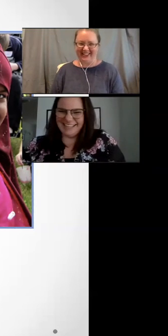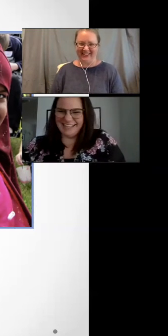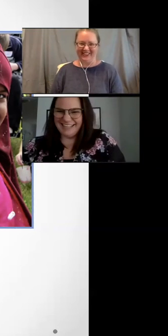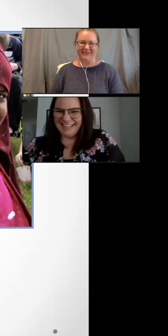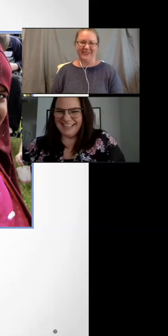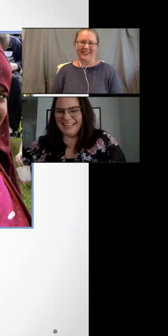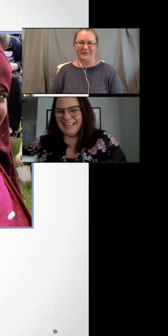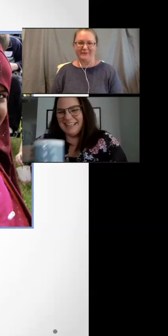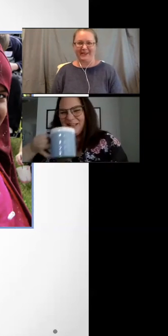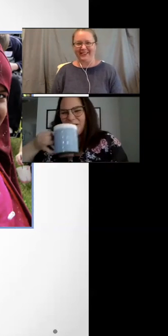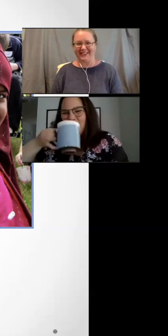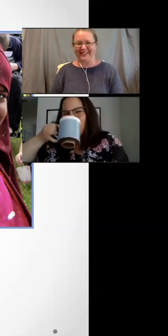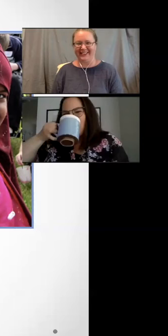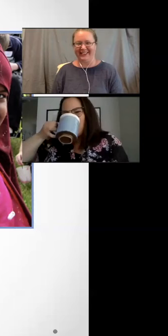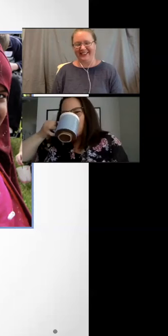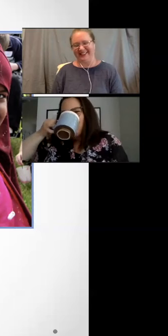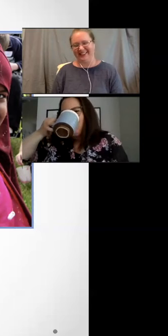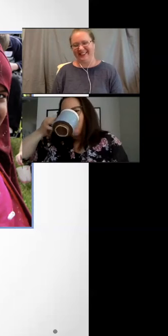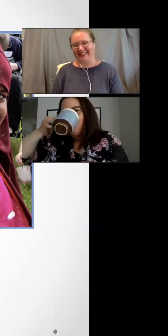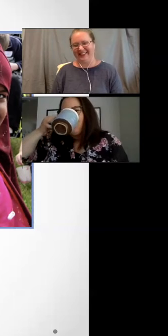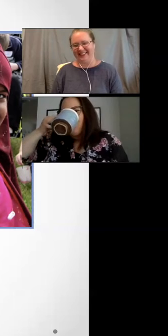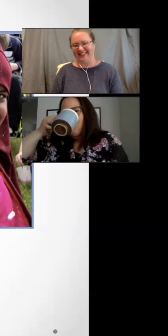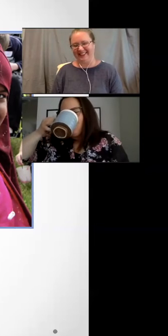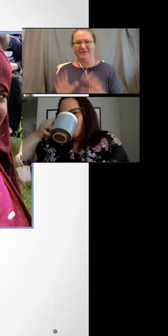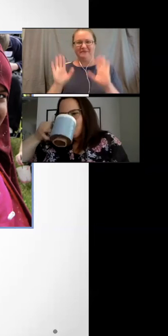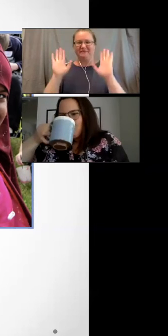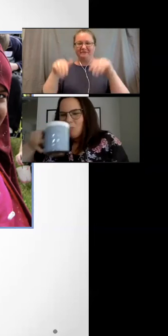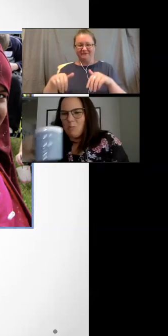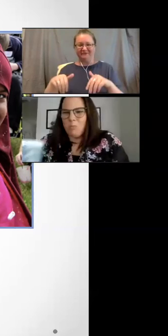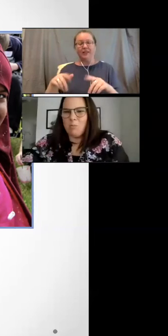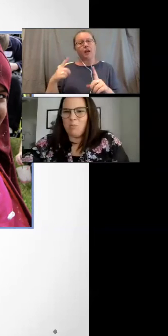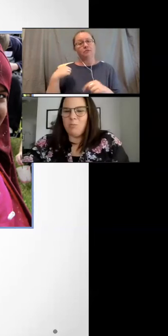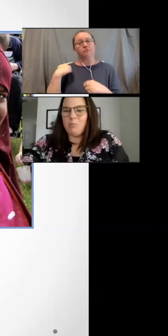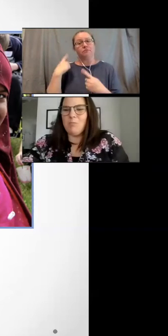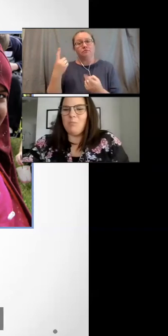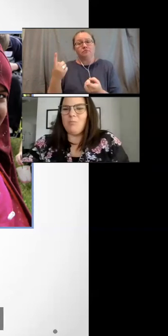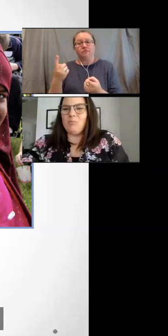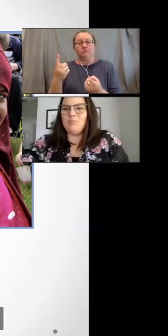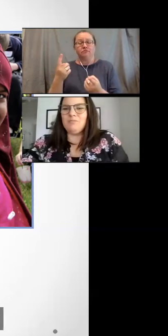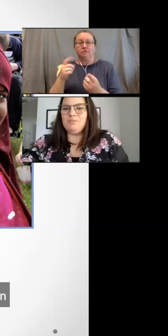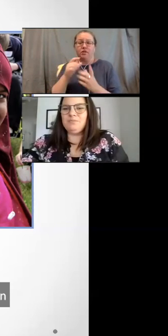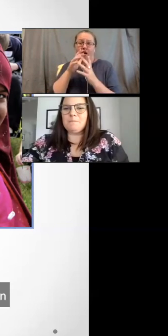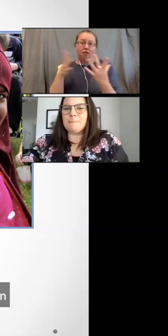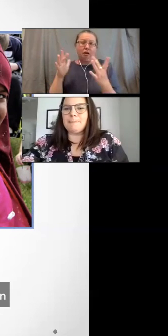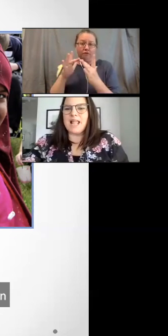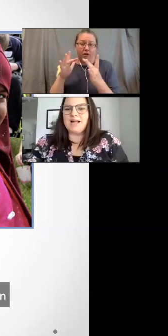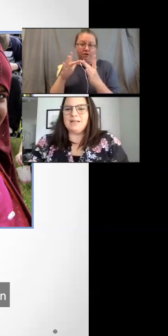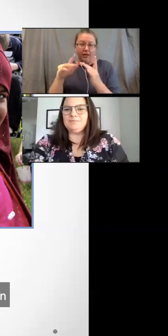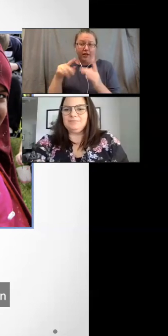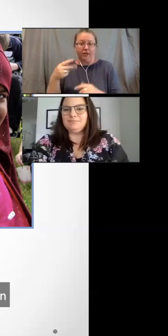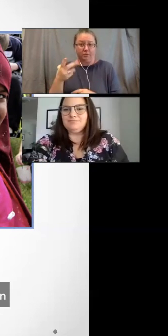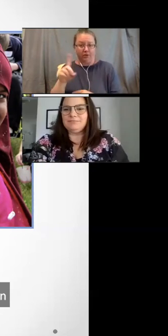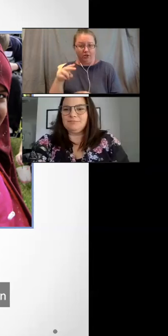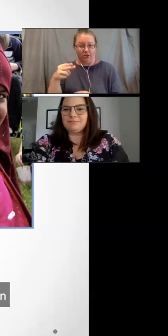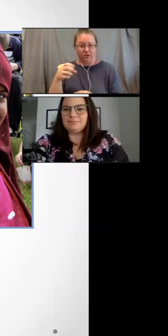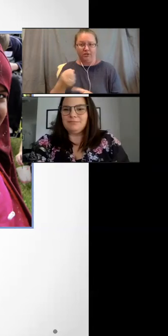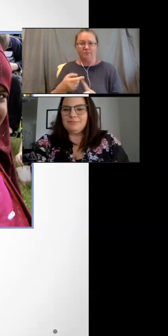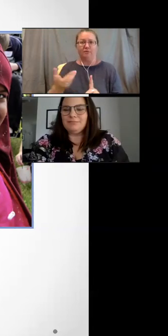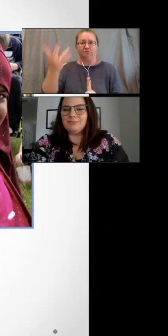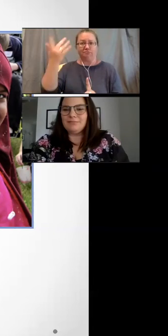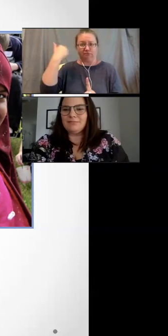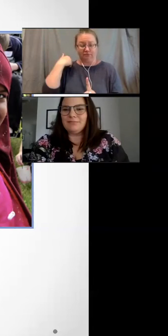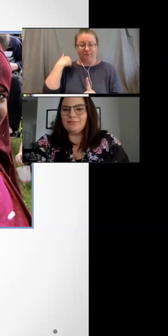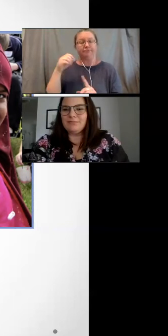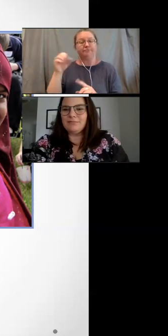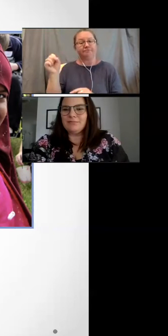Sorry, I know you didn't probably come prepared. It's been a while, but I had Melissa and